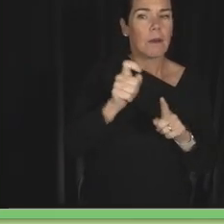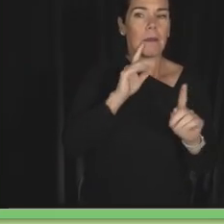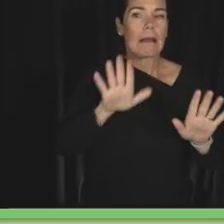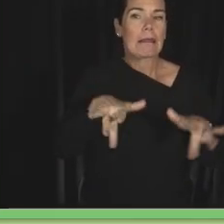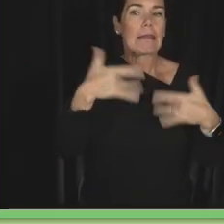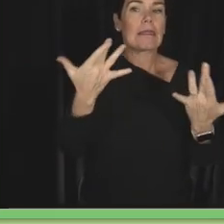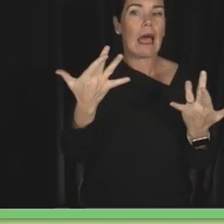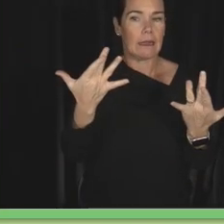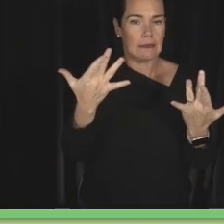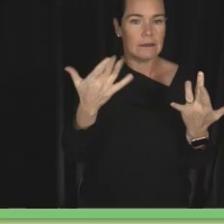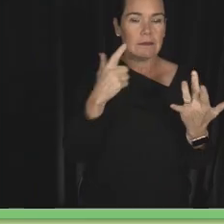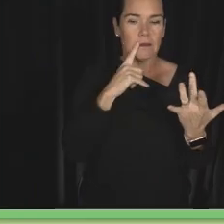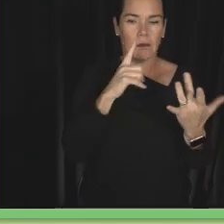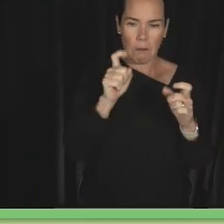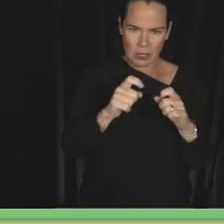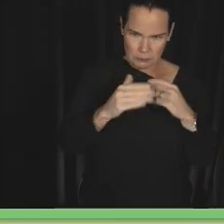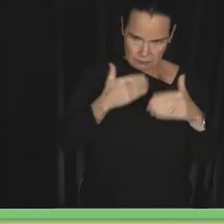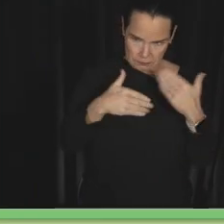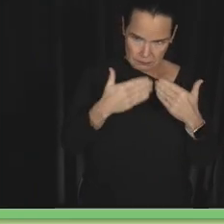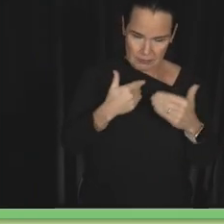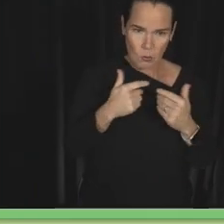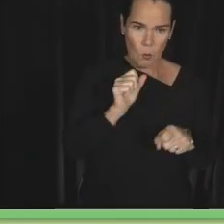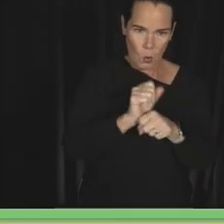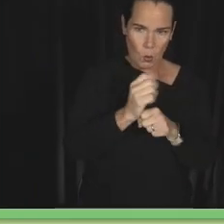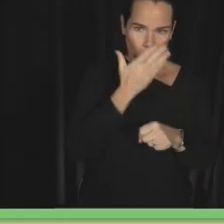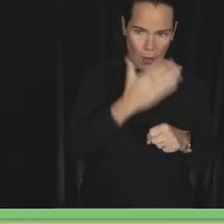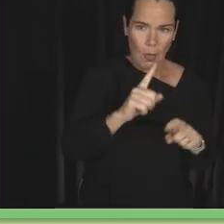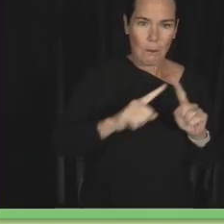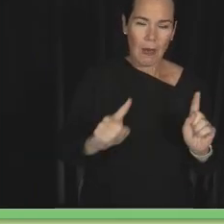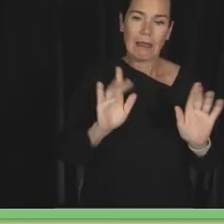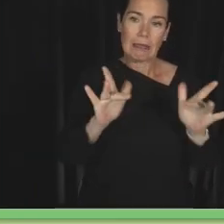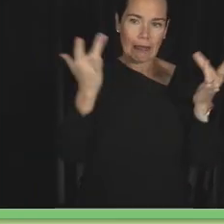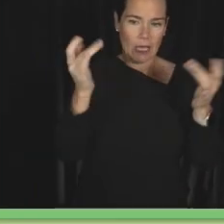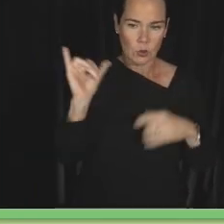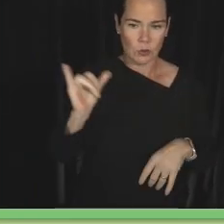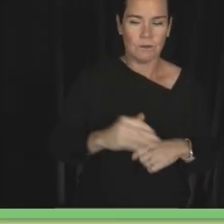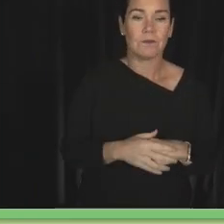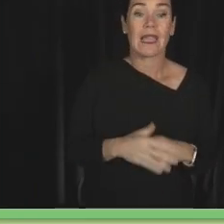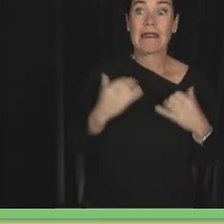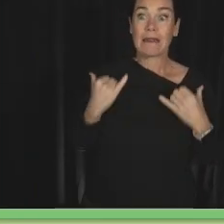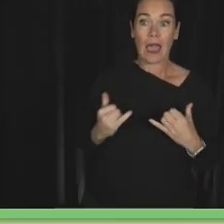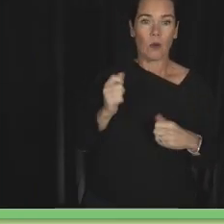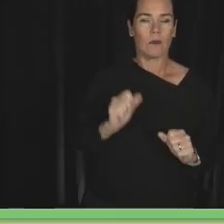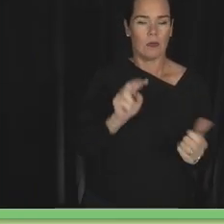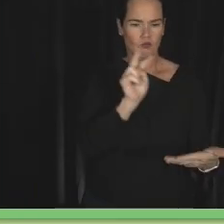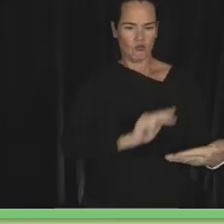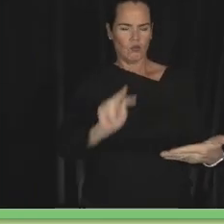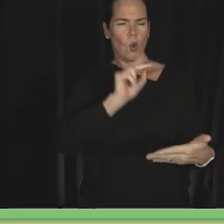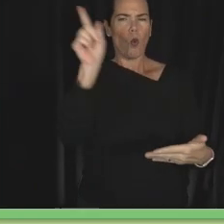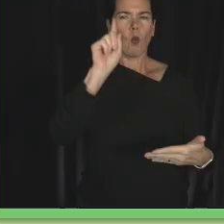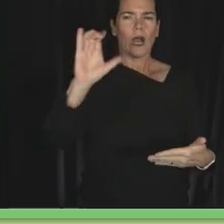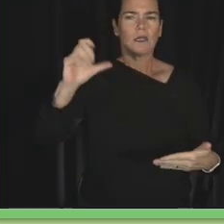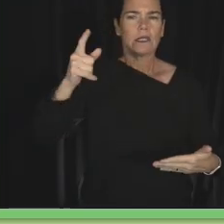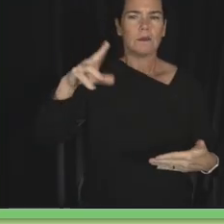And luckily, there's pretty great tooling these days for figuring out where CPU cycles are going. Perf